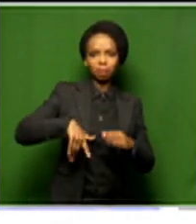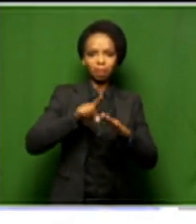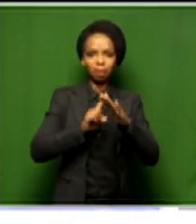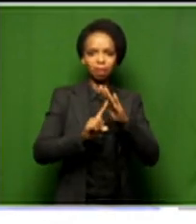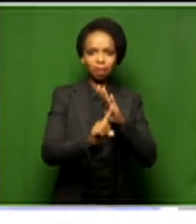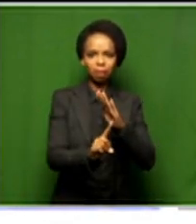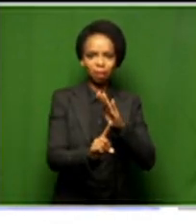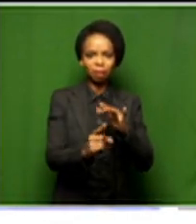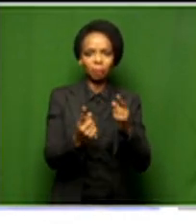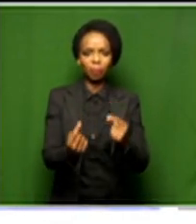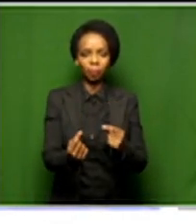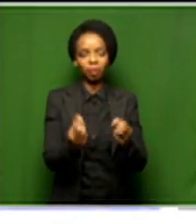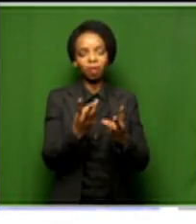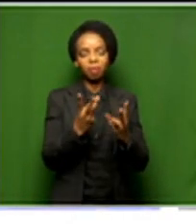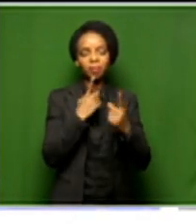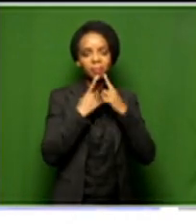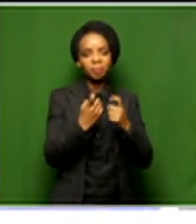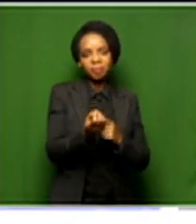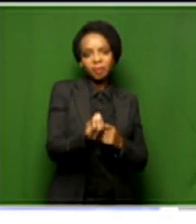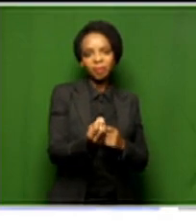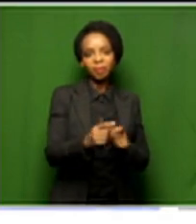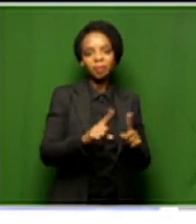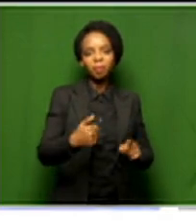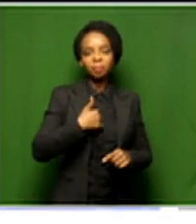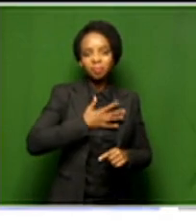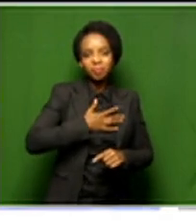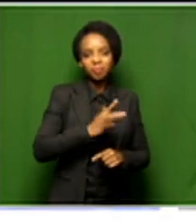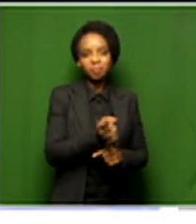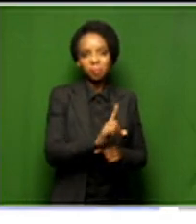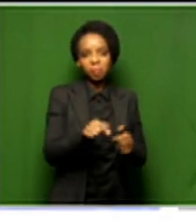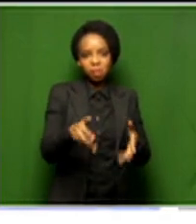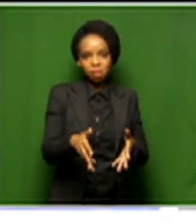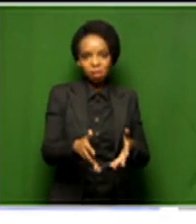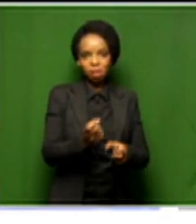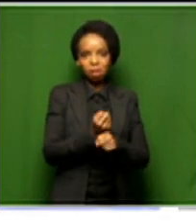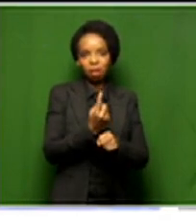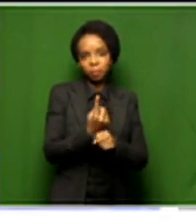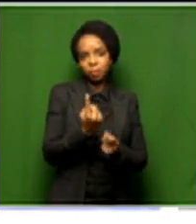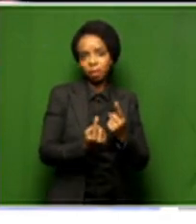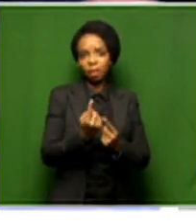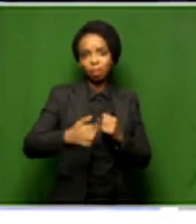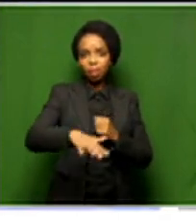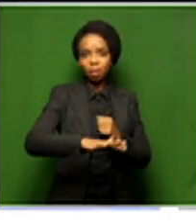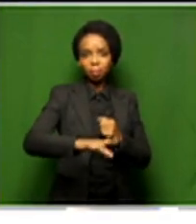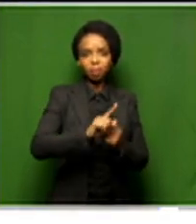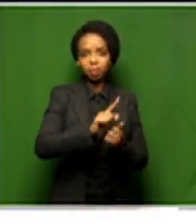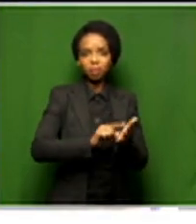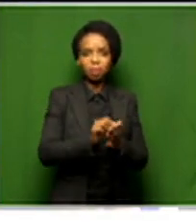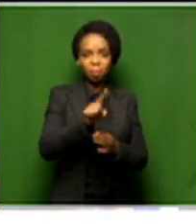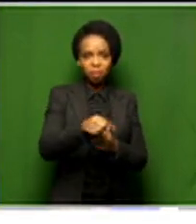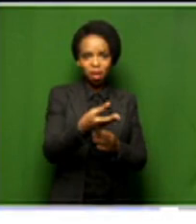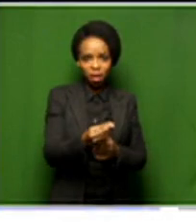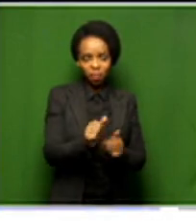My sense is that they've made some innovations here in Gauteng to ensure that even around the voting station you have some substations